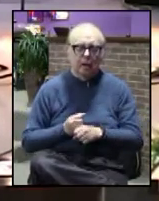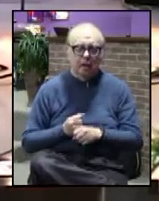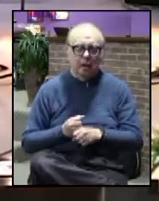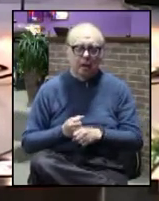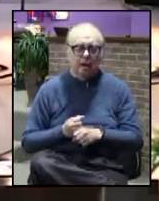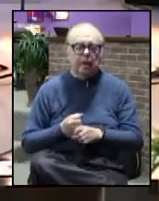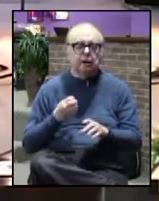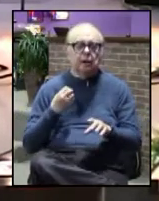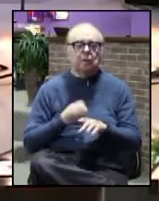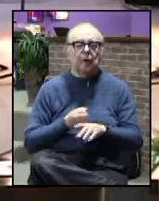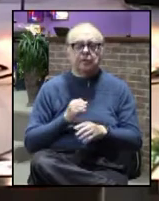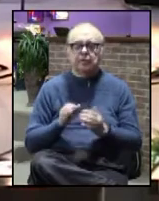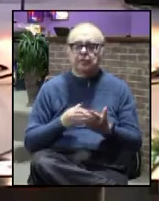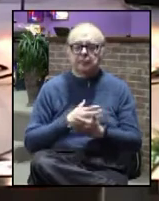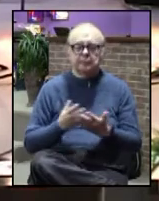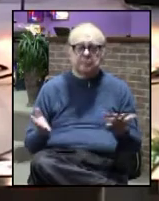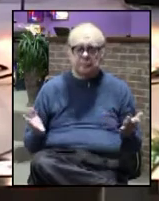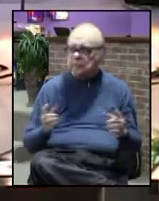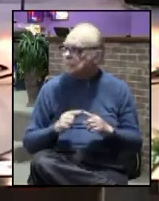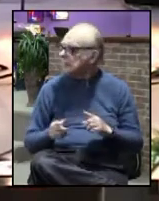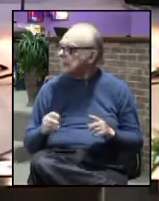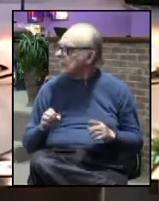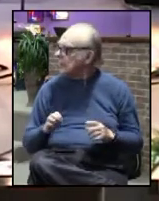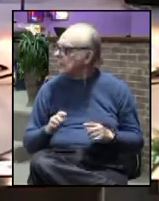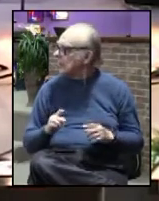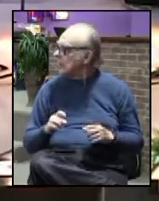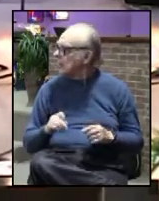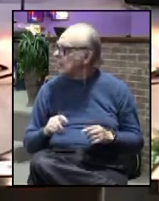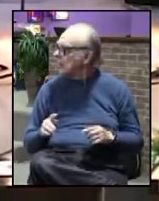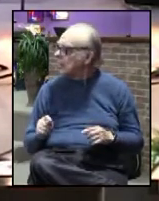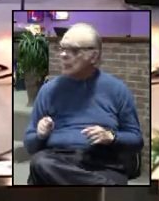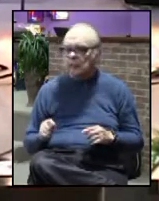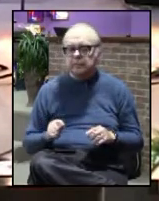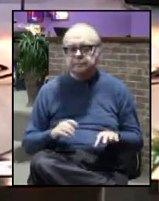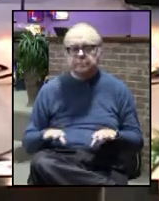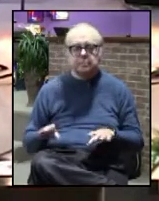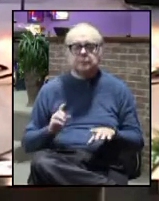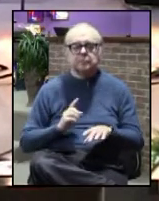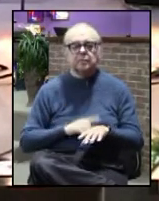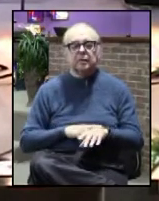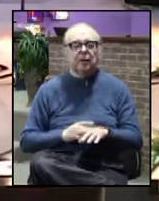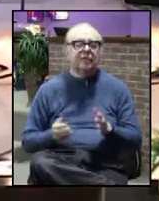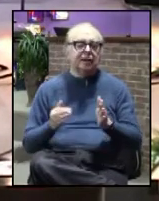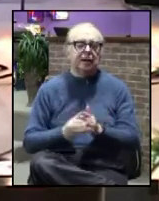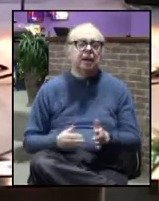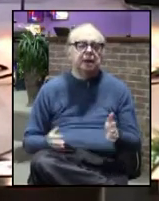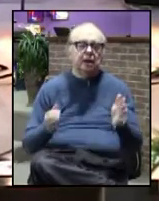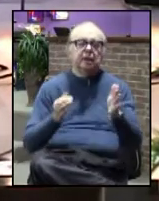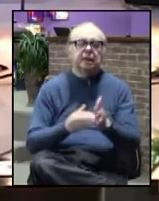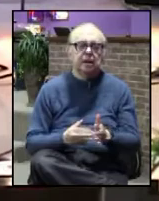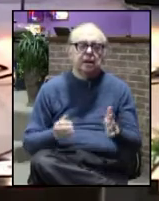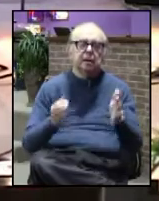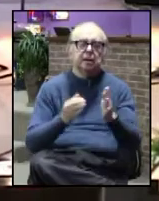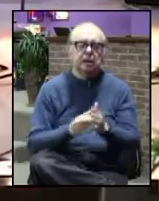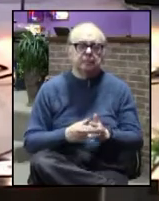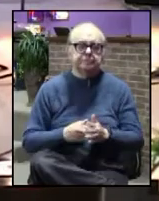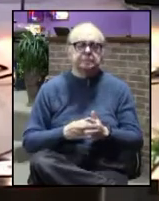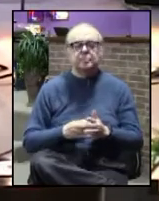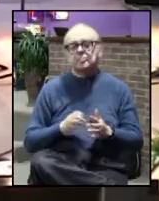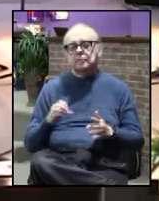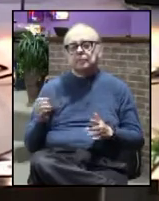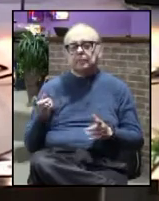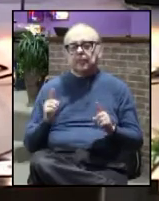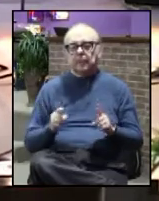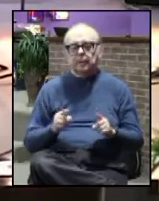of rocks and everything else. But this pilot of this ship, he does this time after time after time. And so